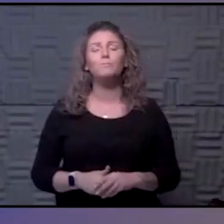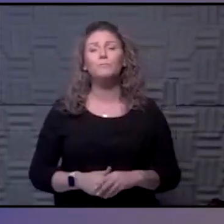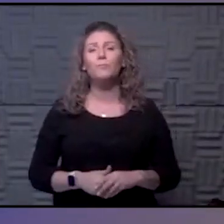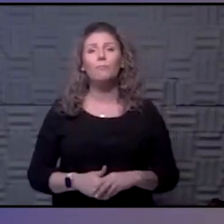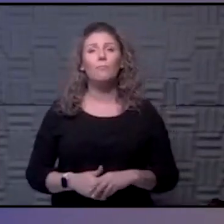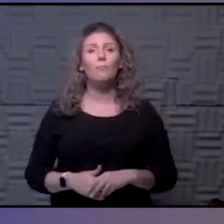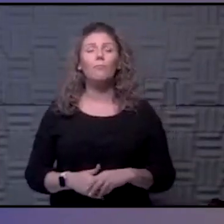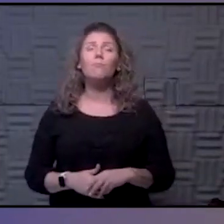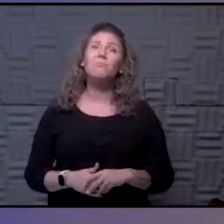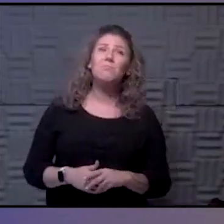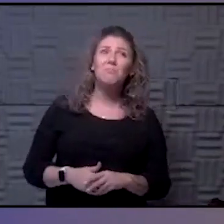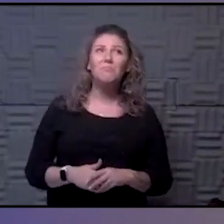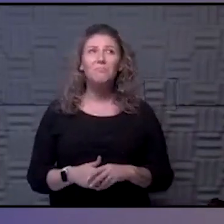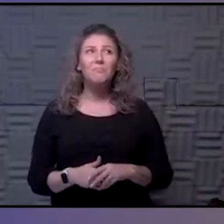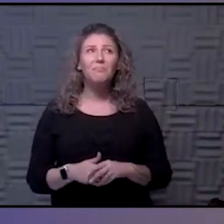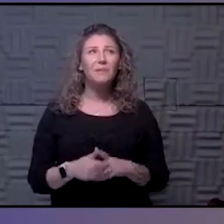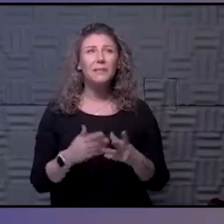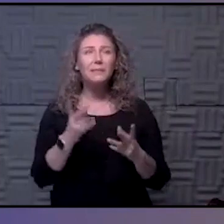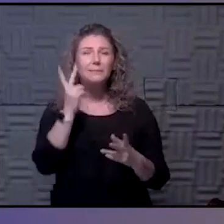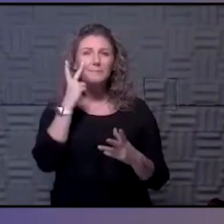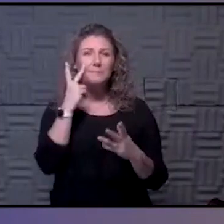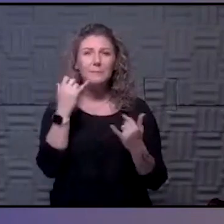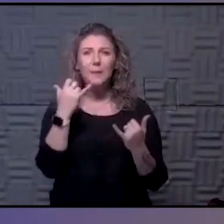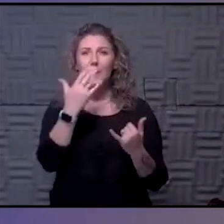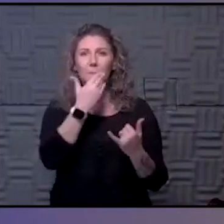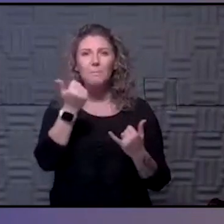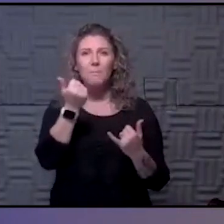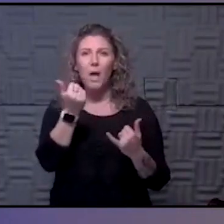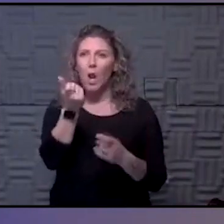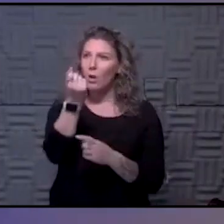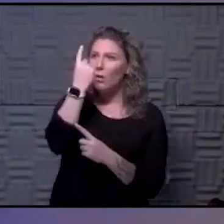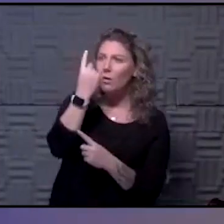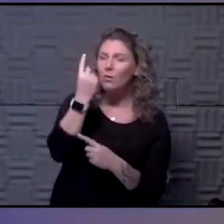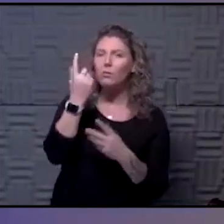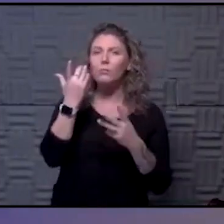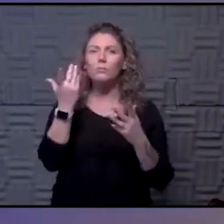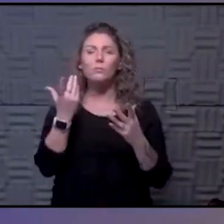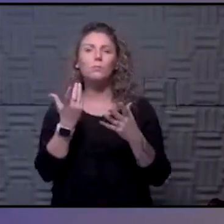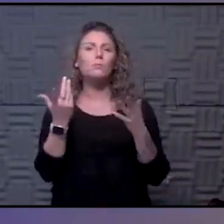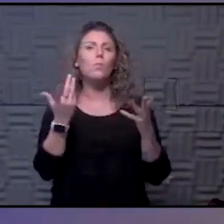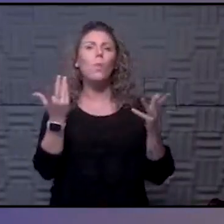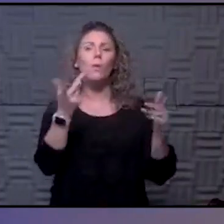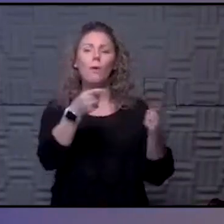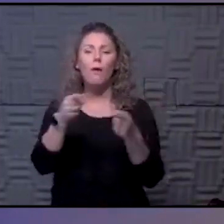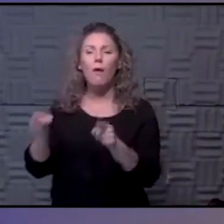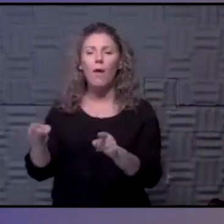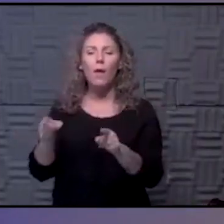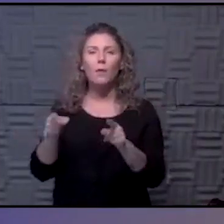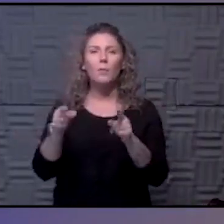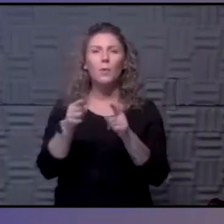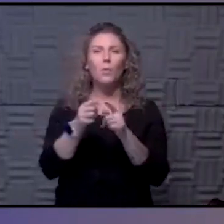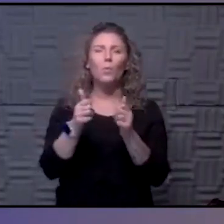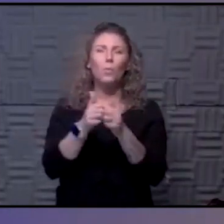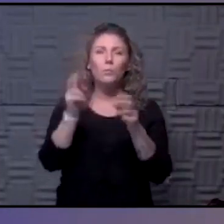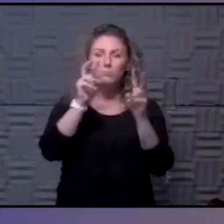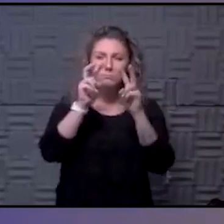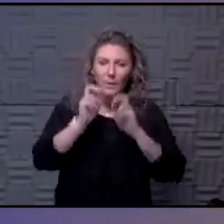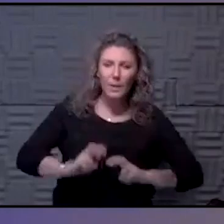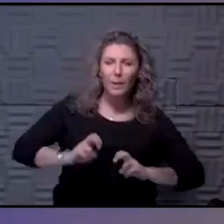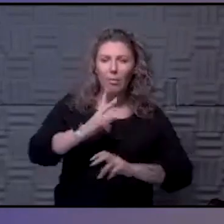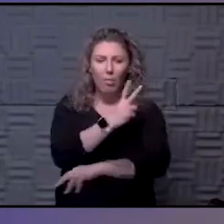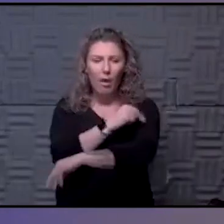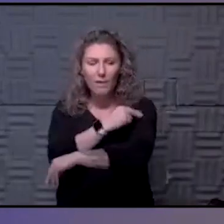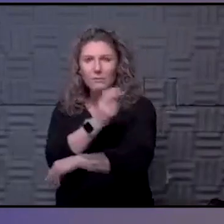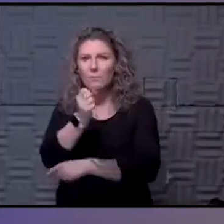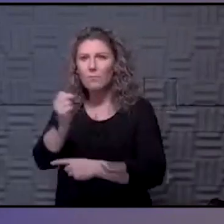seeing, probably a lot better picture of what is going on by looking at hospitalizations, because for one reason or another, people